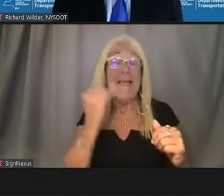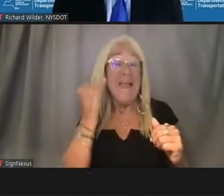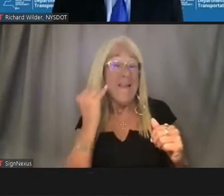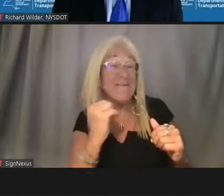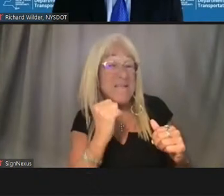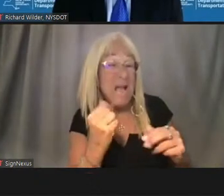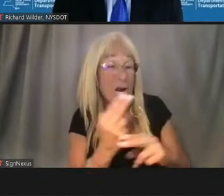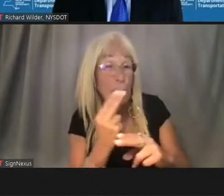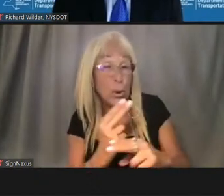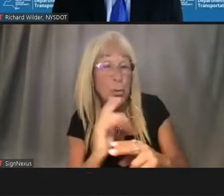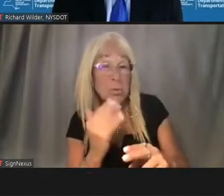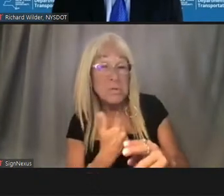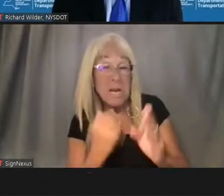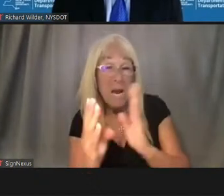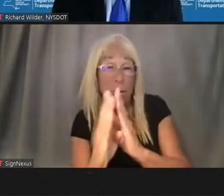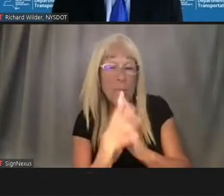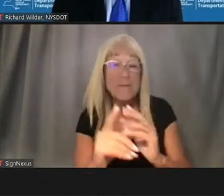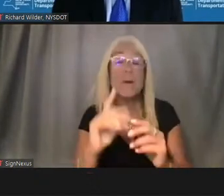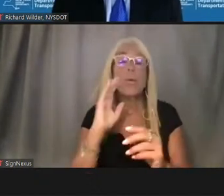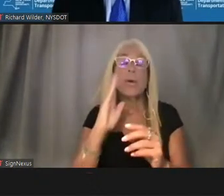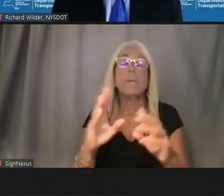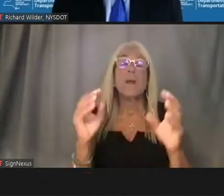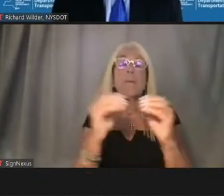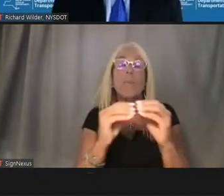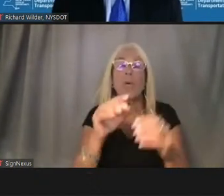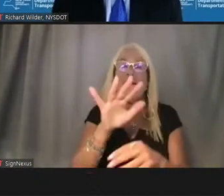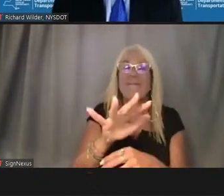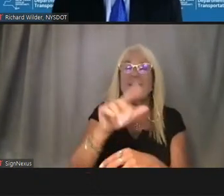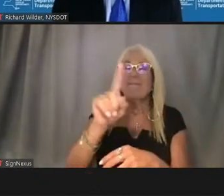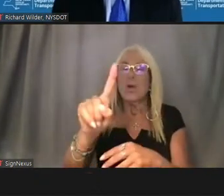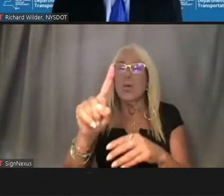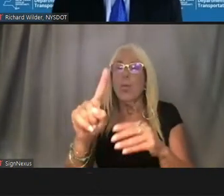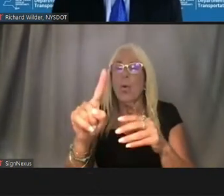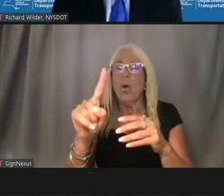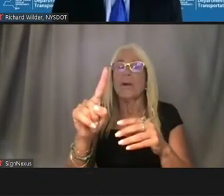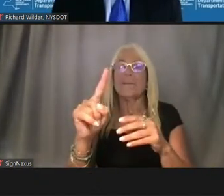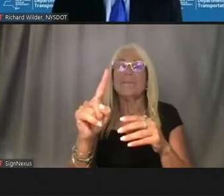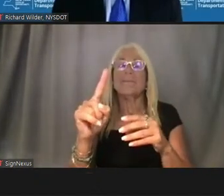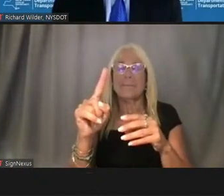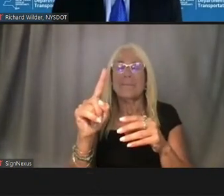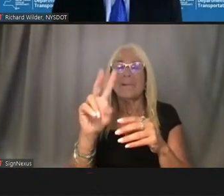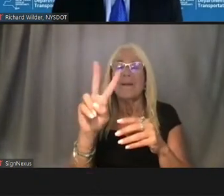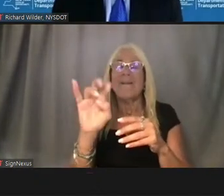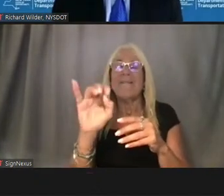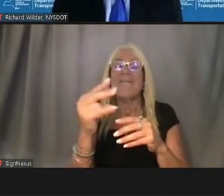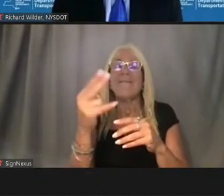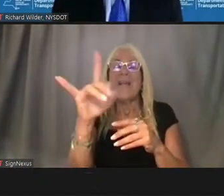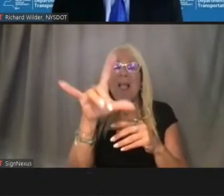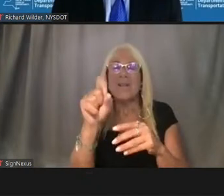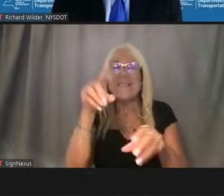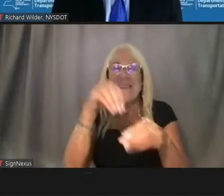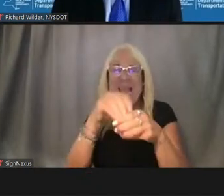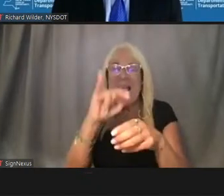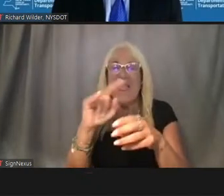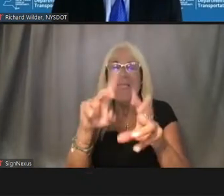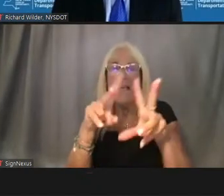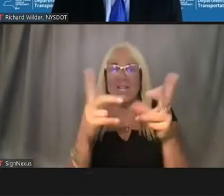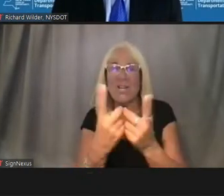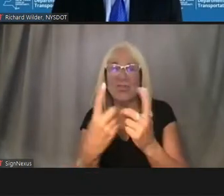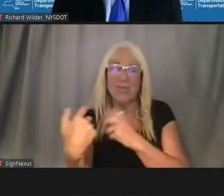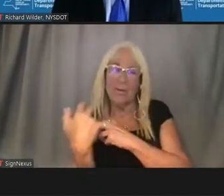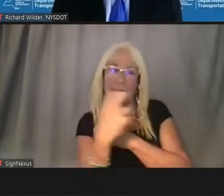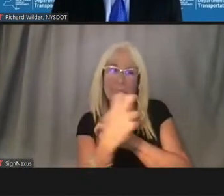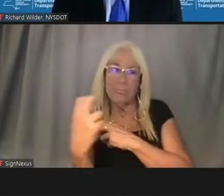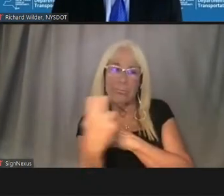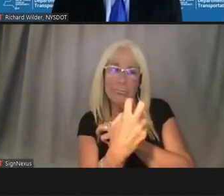051 vehicles in the district the demographic of those 25 051 passengers stretched across all